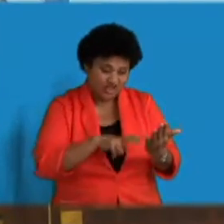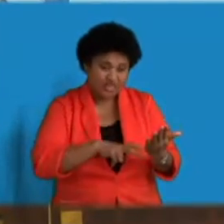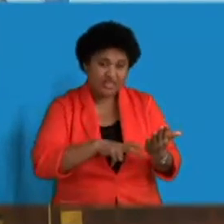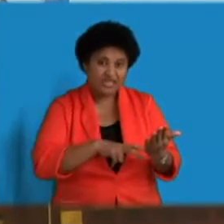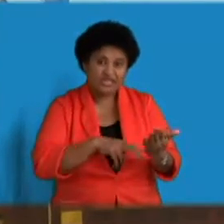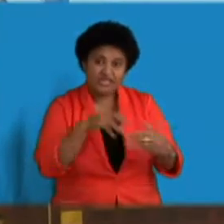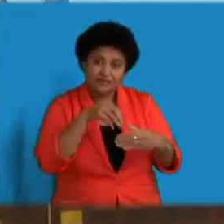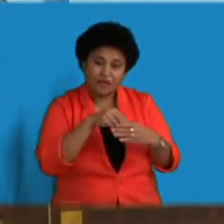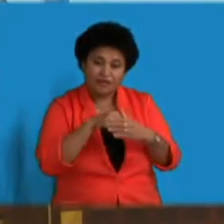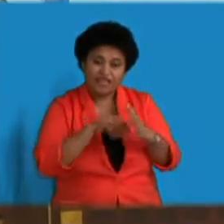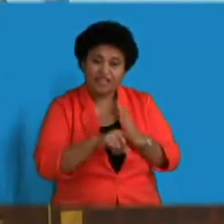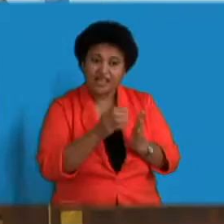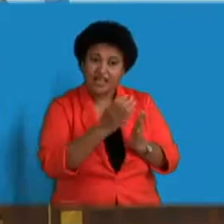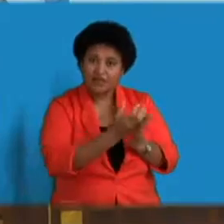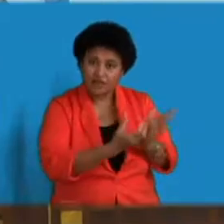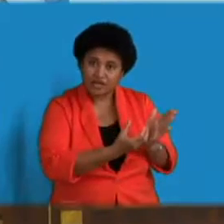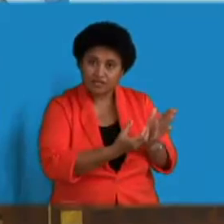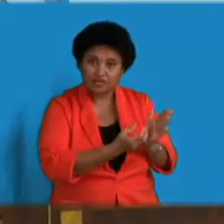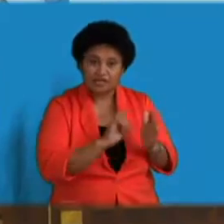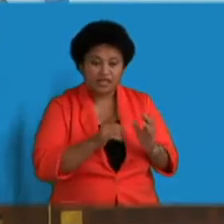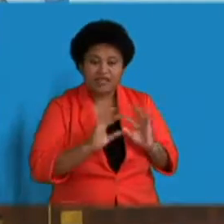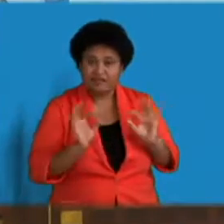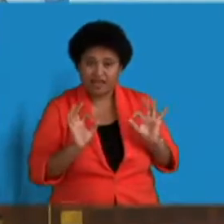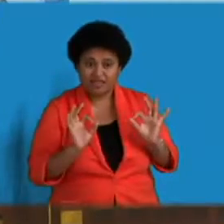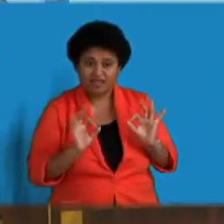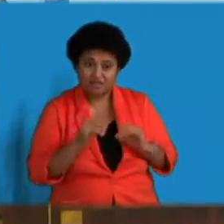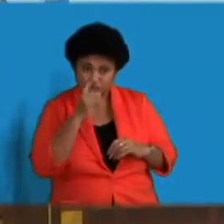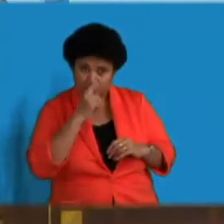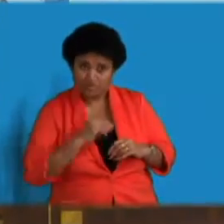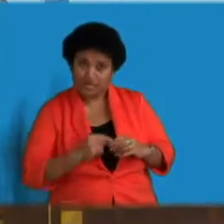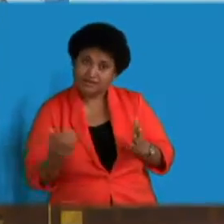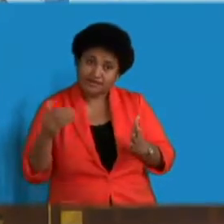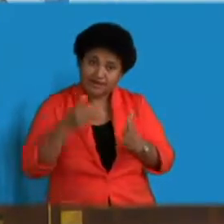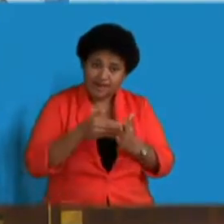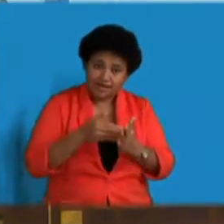curriculum, and if not, whether the Minister intends to introduce it